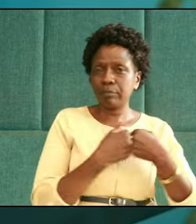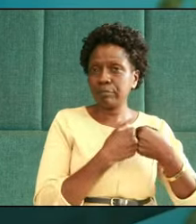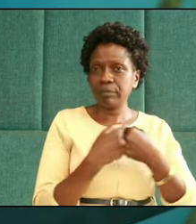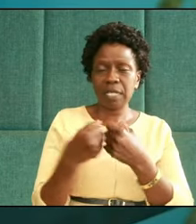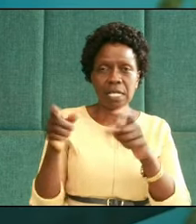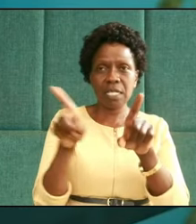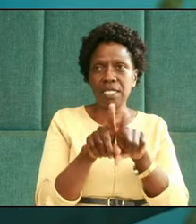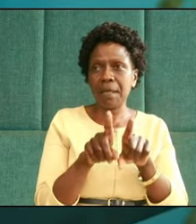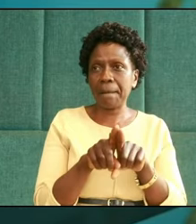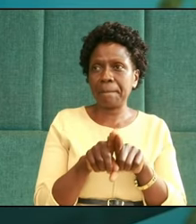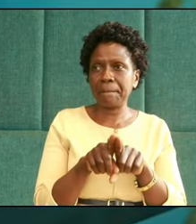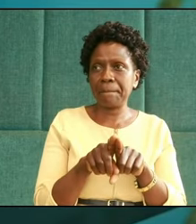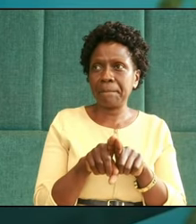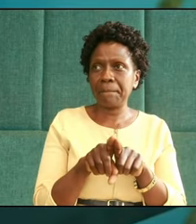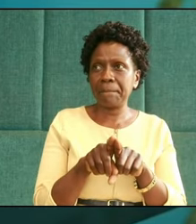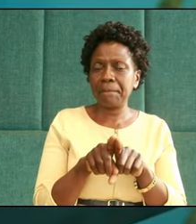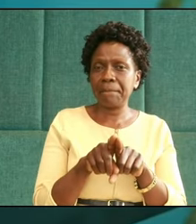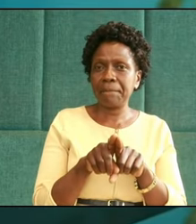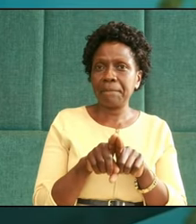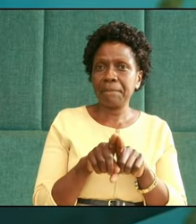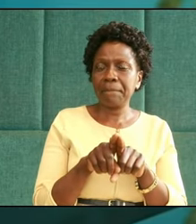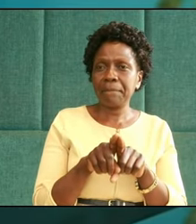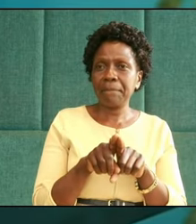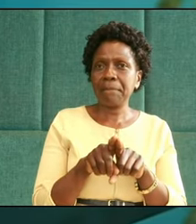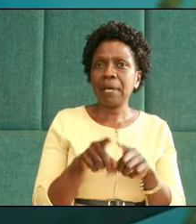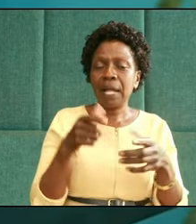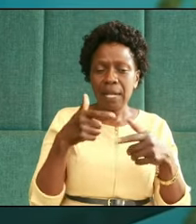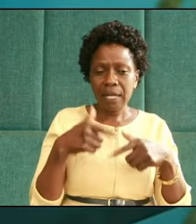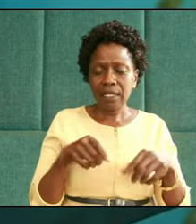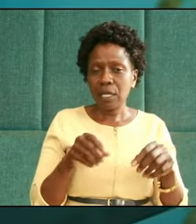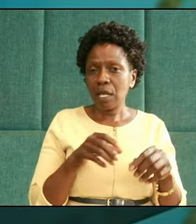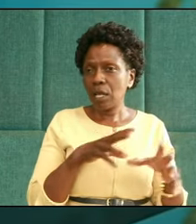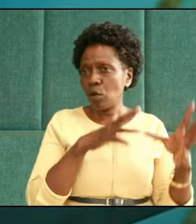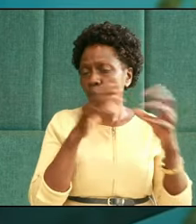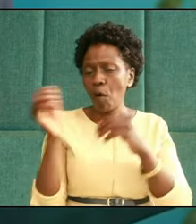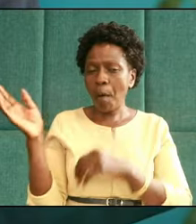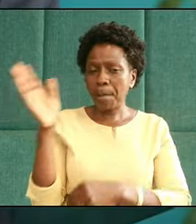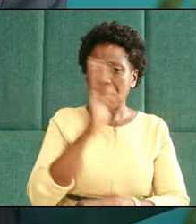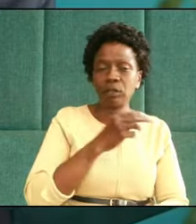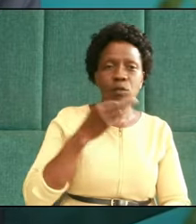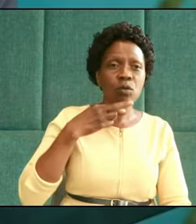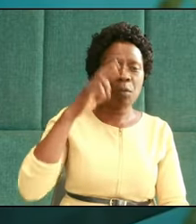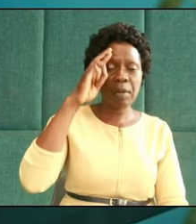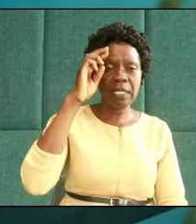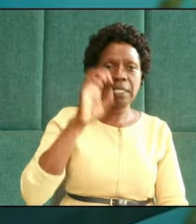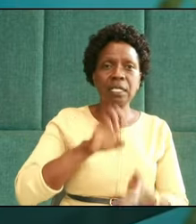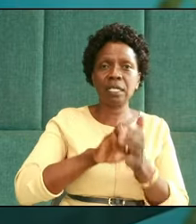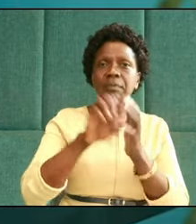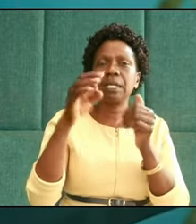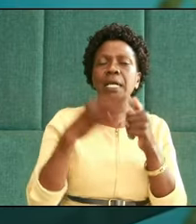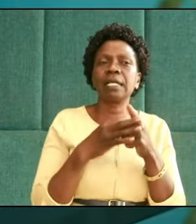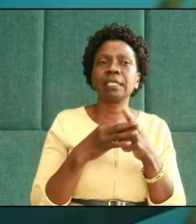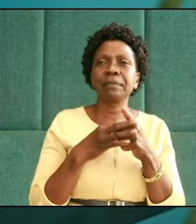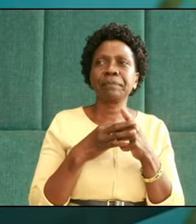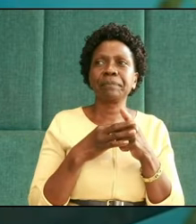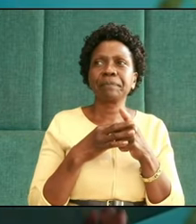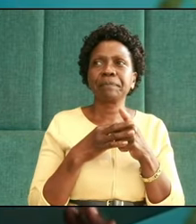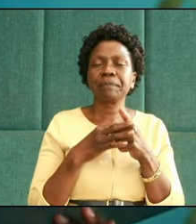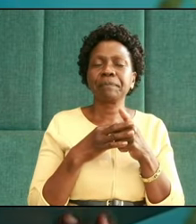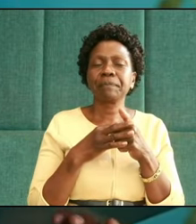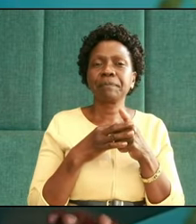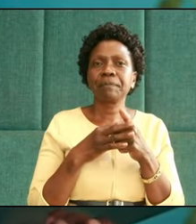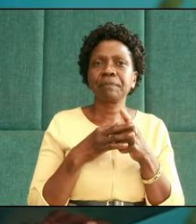the end, and we have been born. Let's go back to Romans 8. Because of time, I will scan